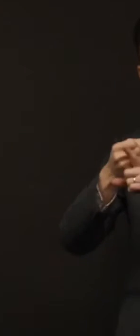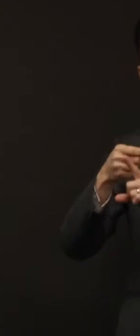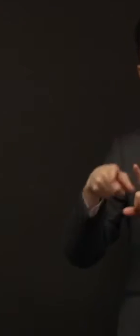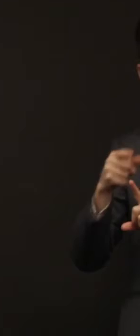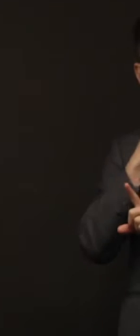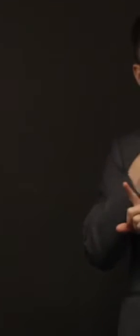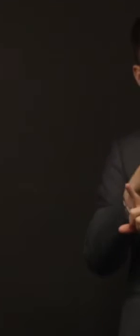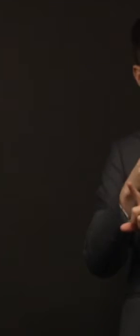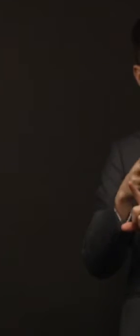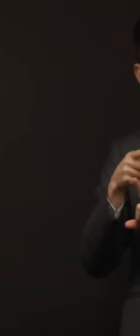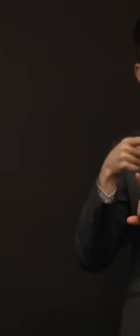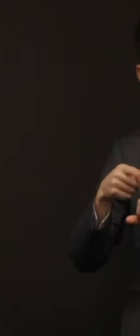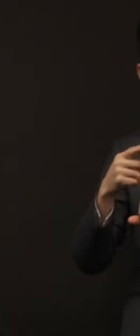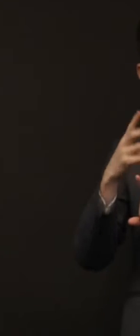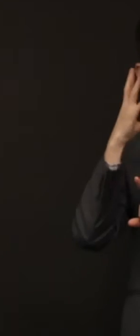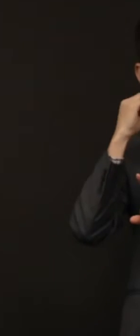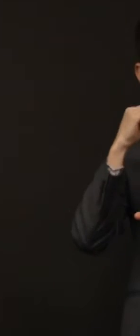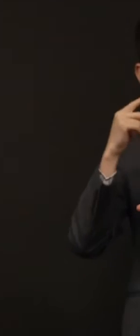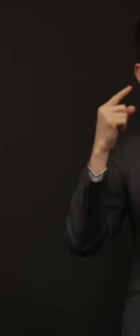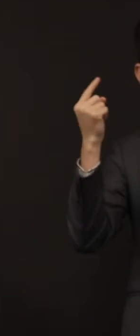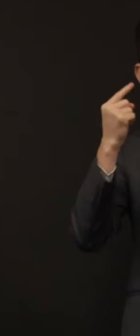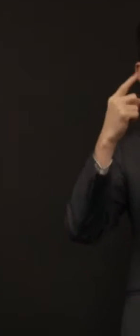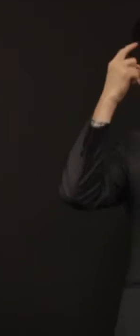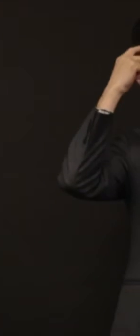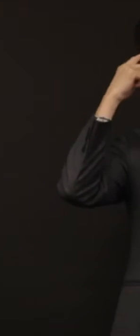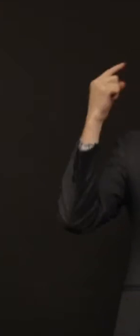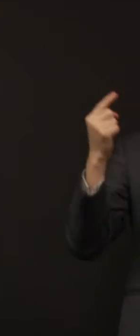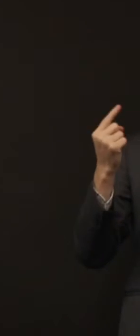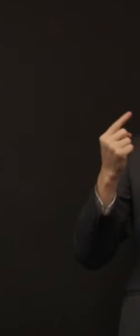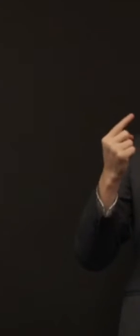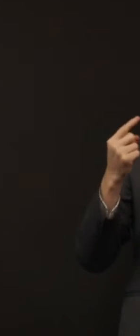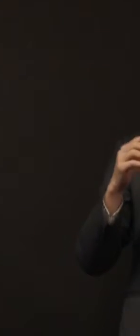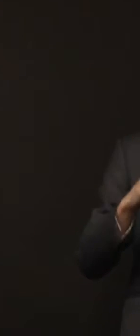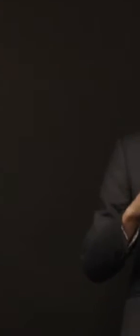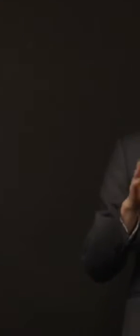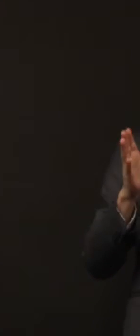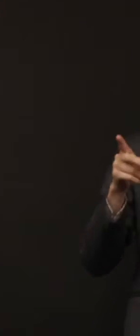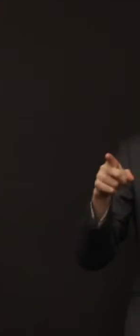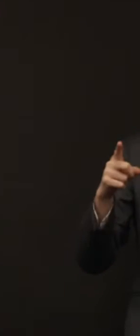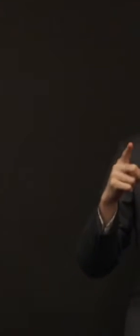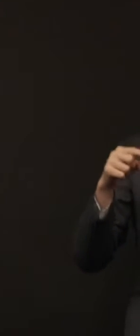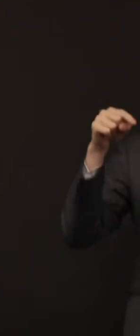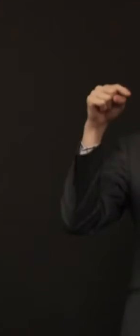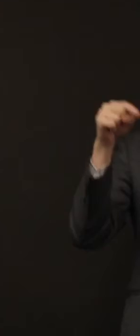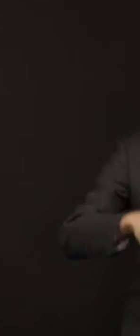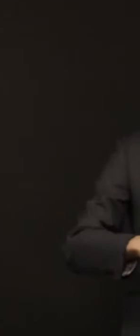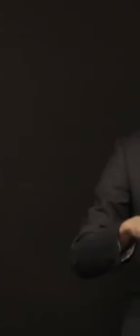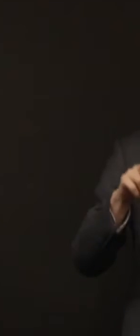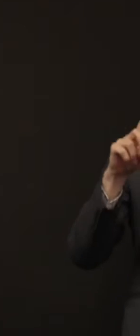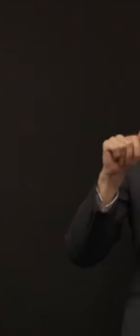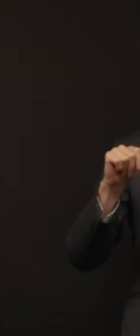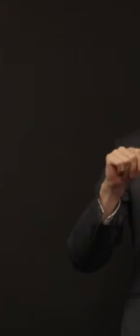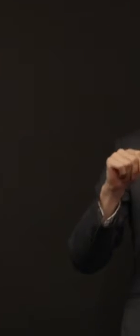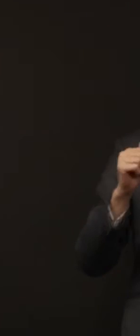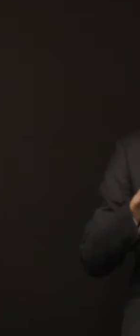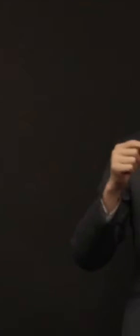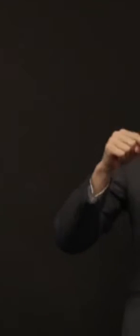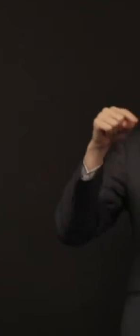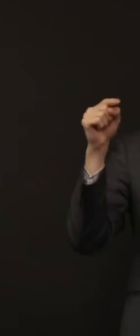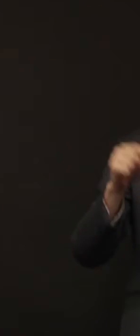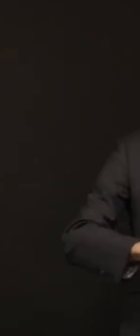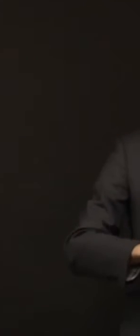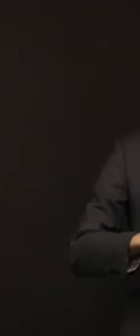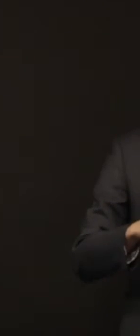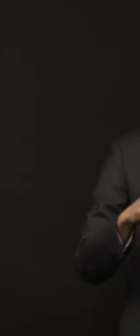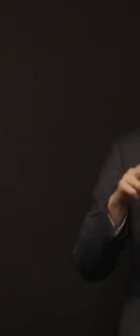old, he experienced an injury, a brain injury, that left him profoundly disabled. With profound